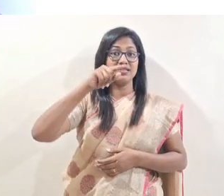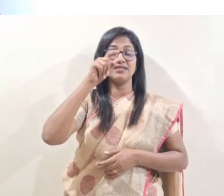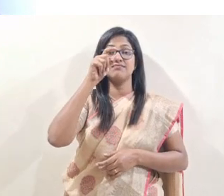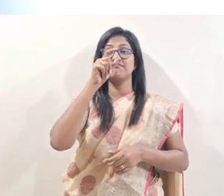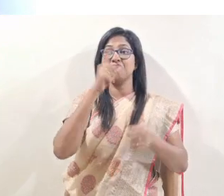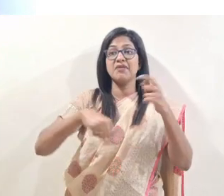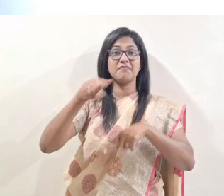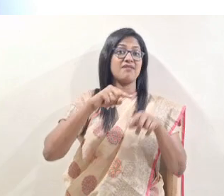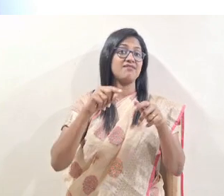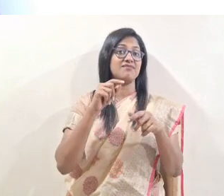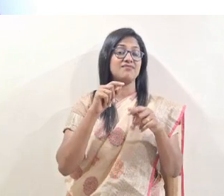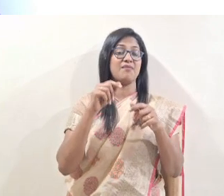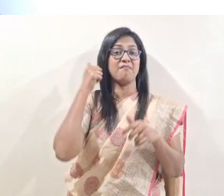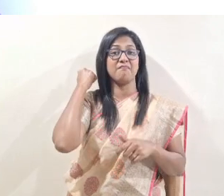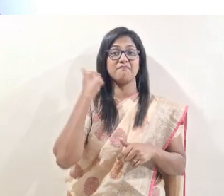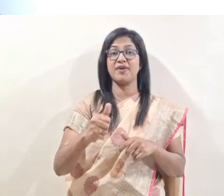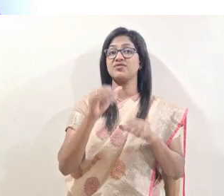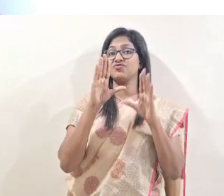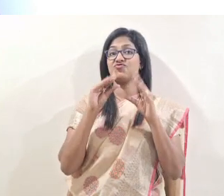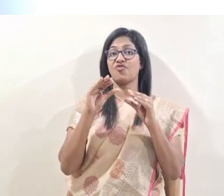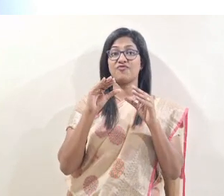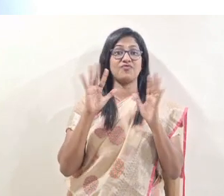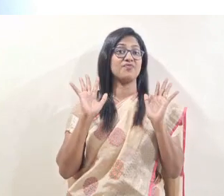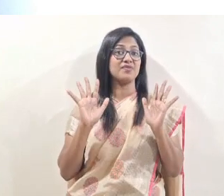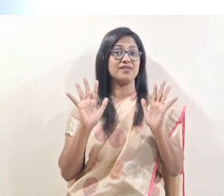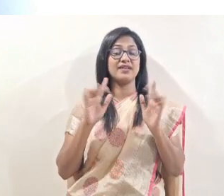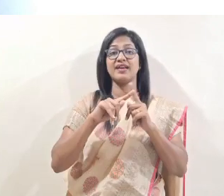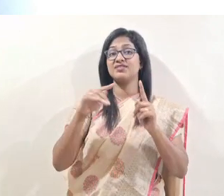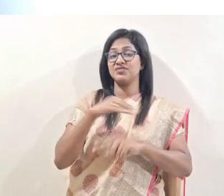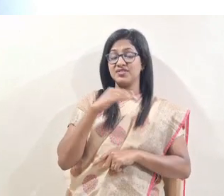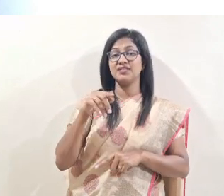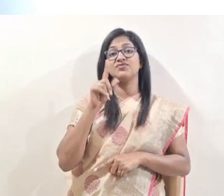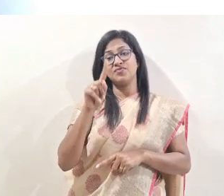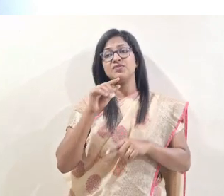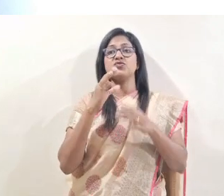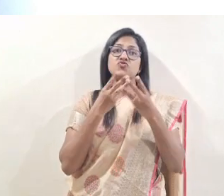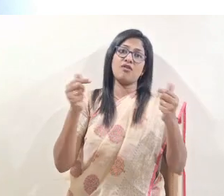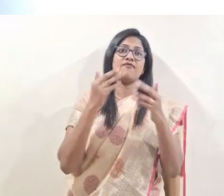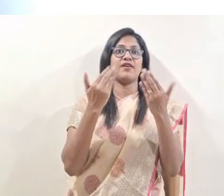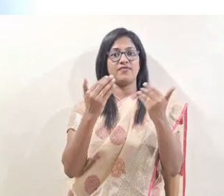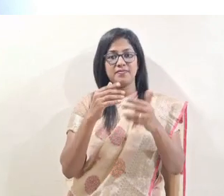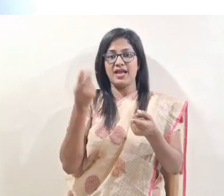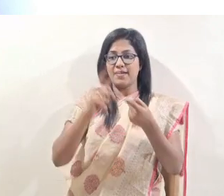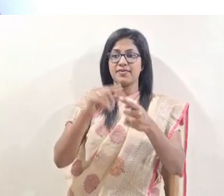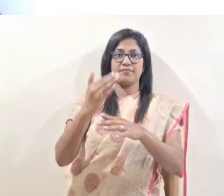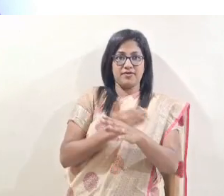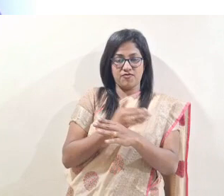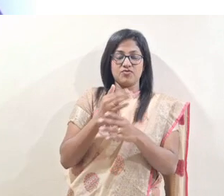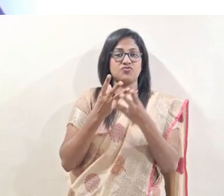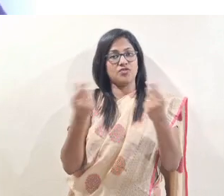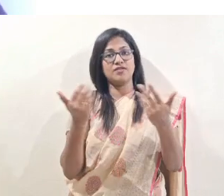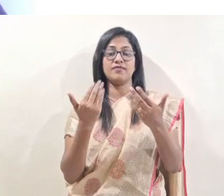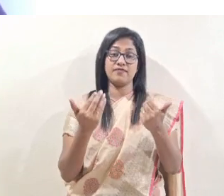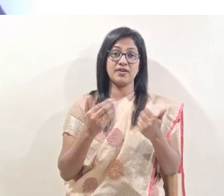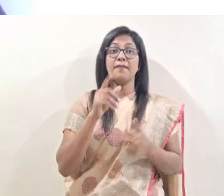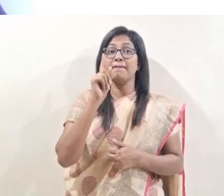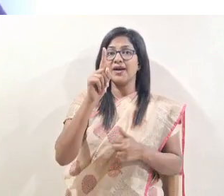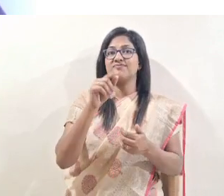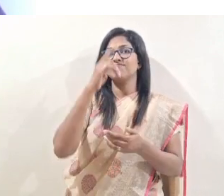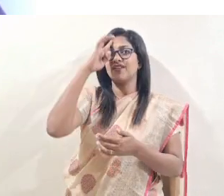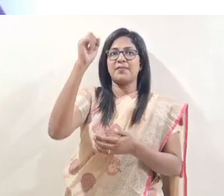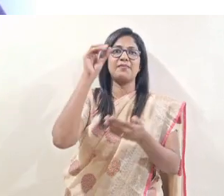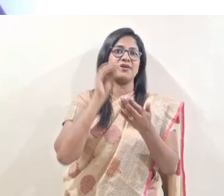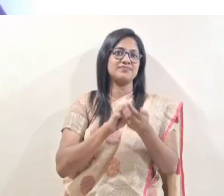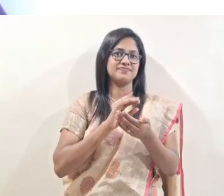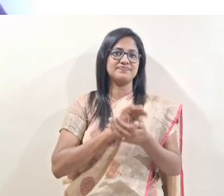best software in software, so perhaps we would be able to sort it out before it happens. But it must be kept in